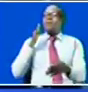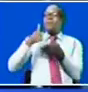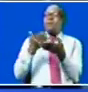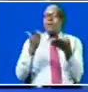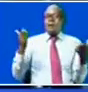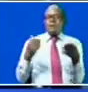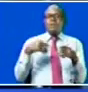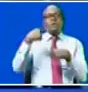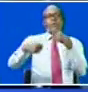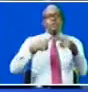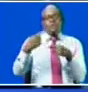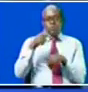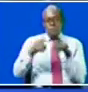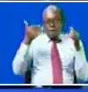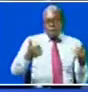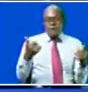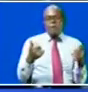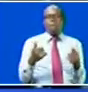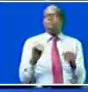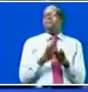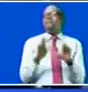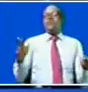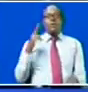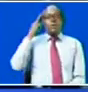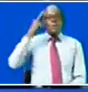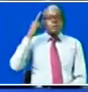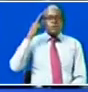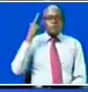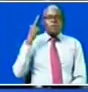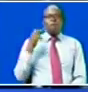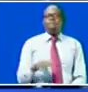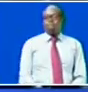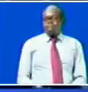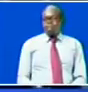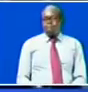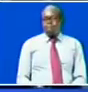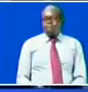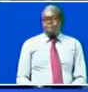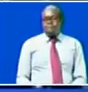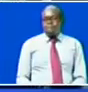proceedings hearing. But for now, I do not find any reason for defying the plea.